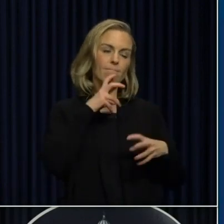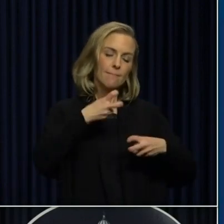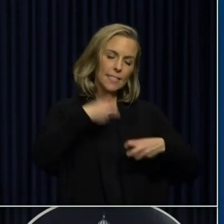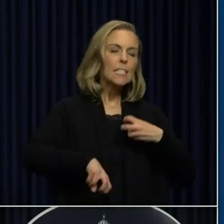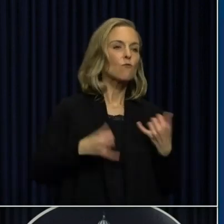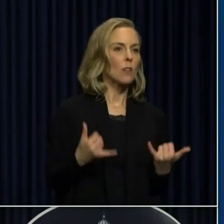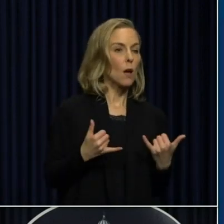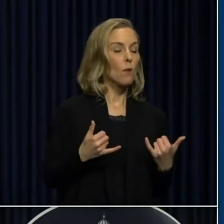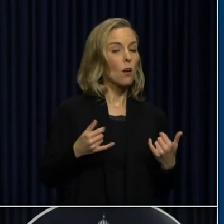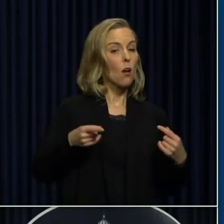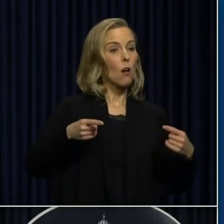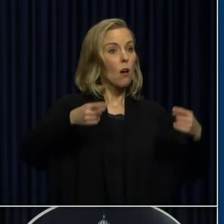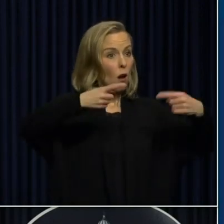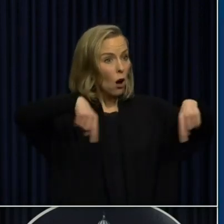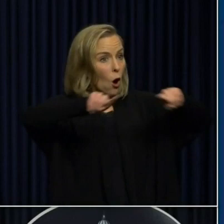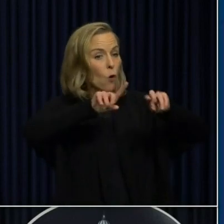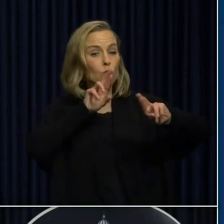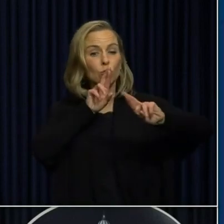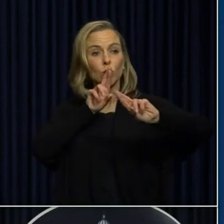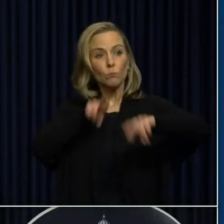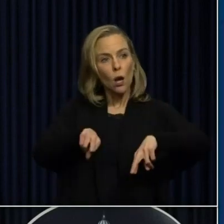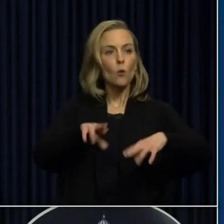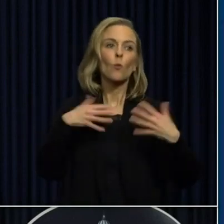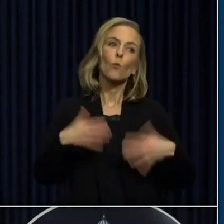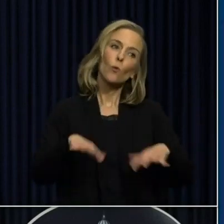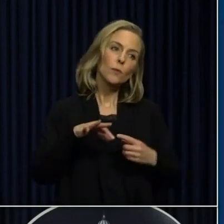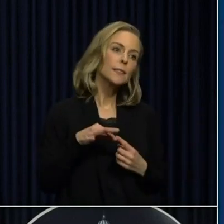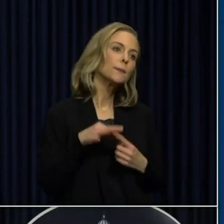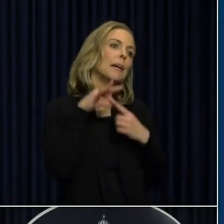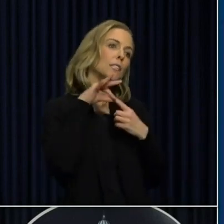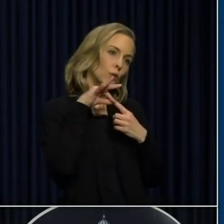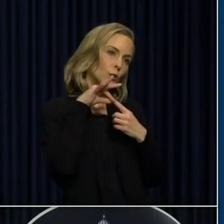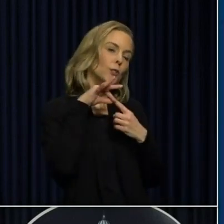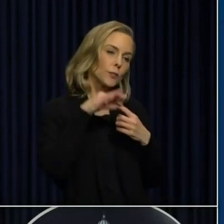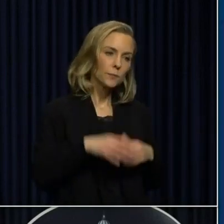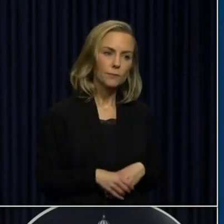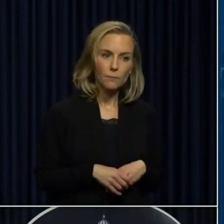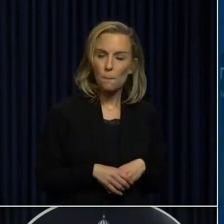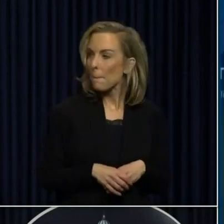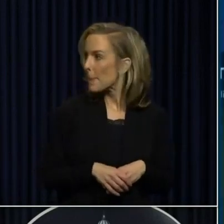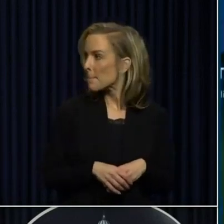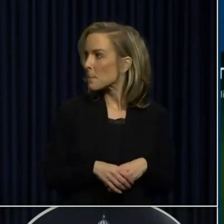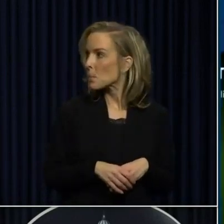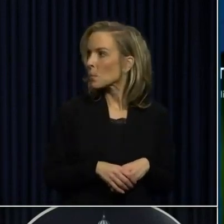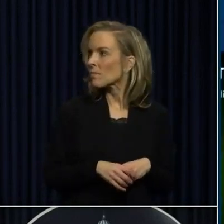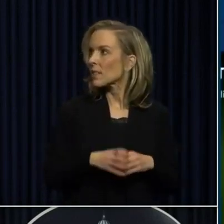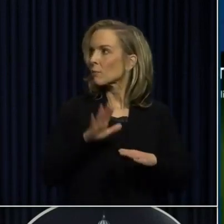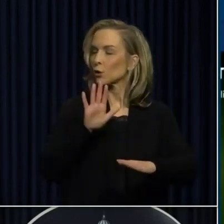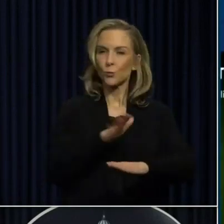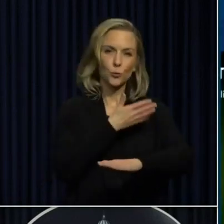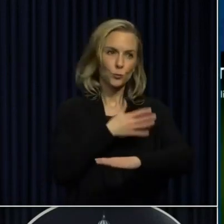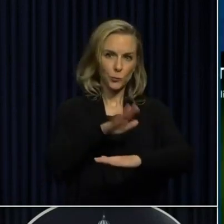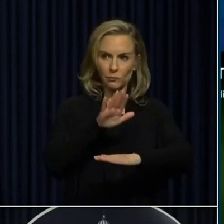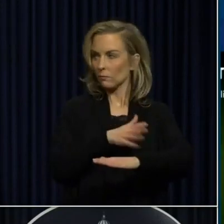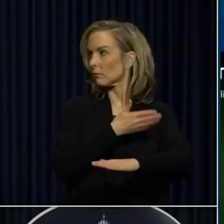something really, really special. Yeah. This